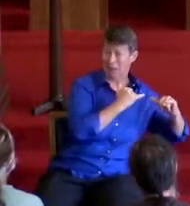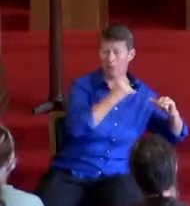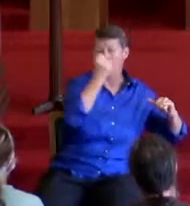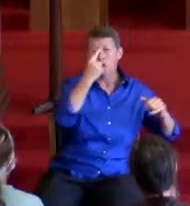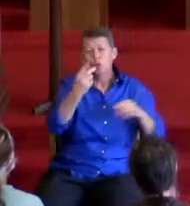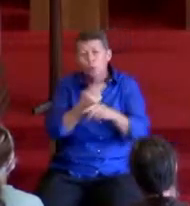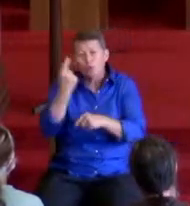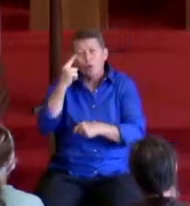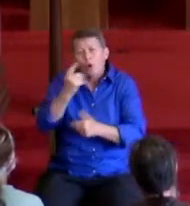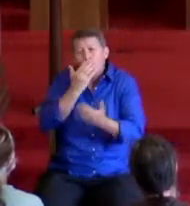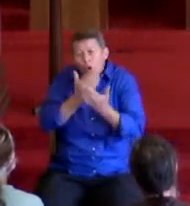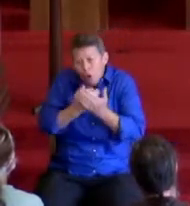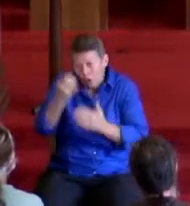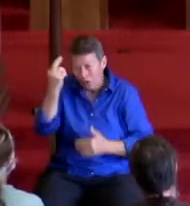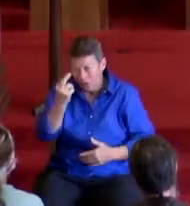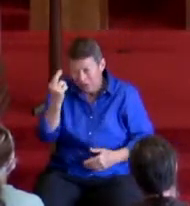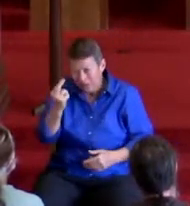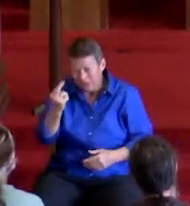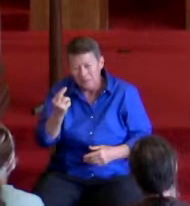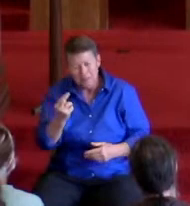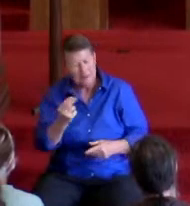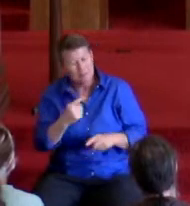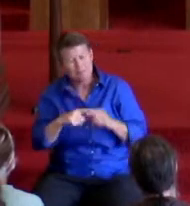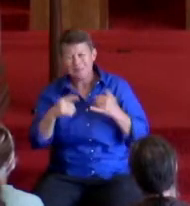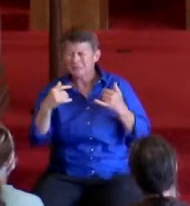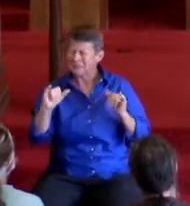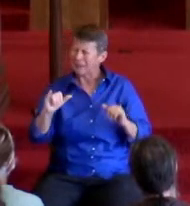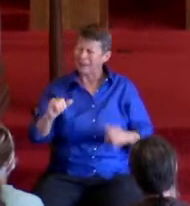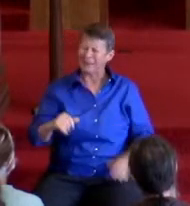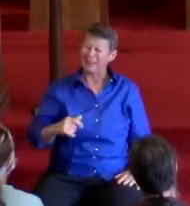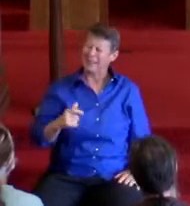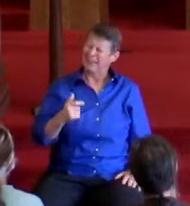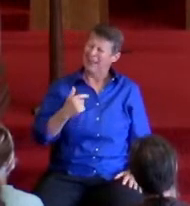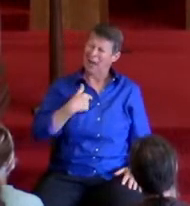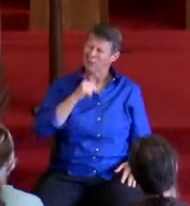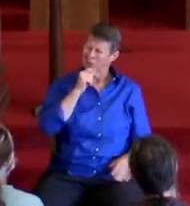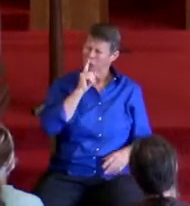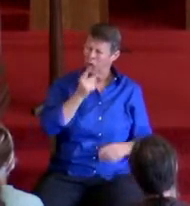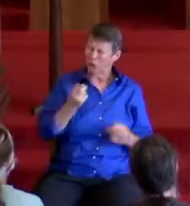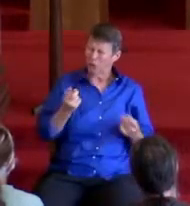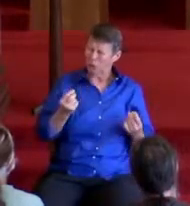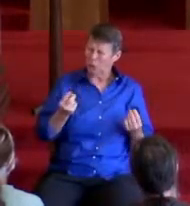But even if that's that's what it's saying, I still don't know what we're supposed to do with it.